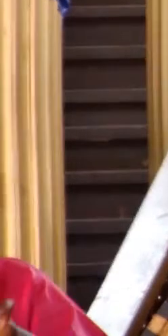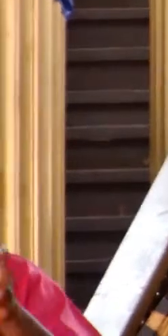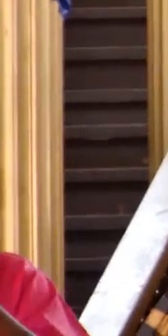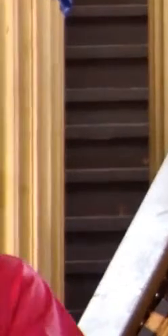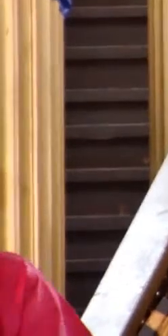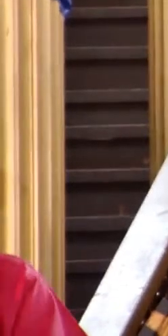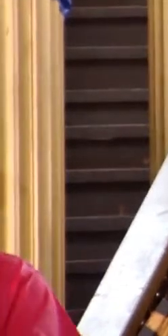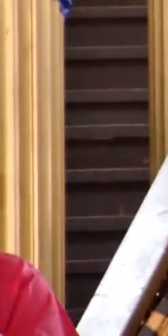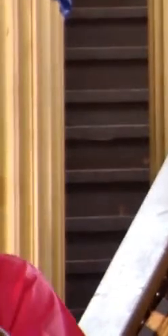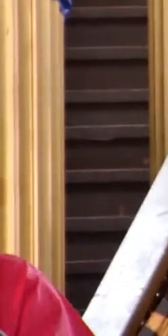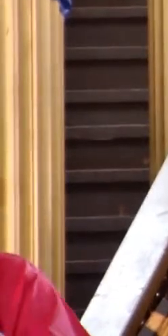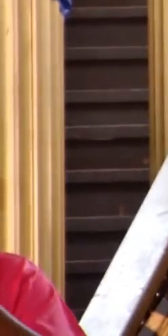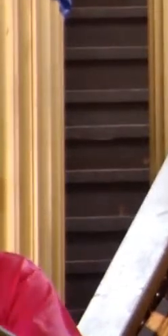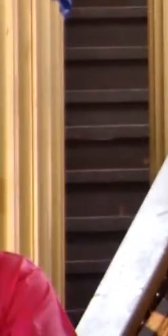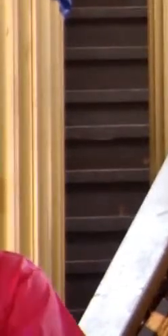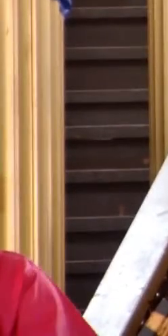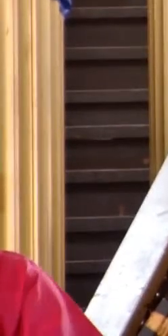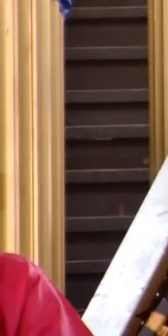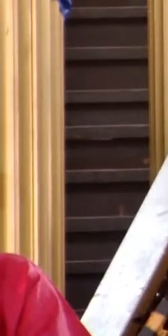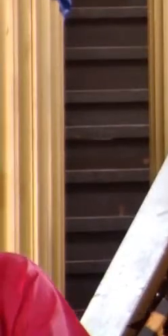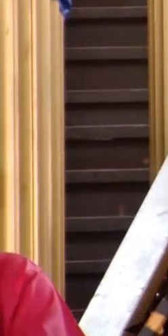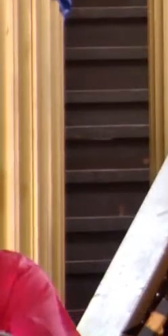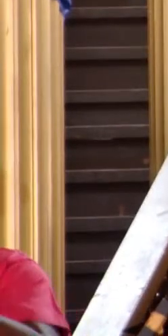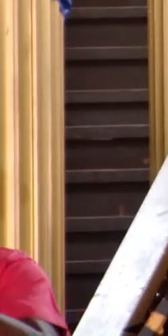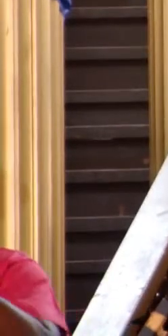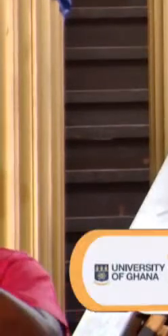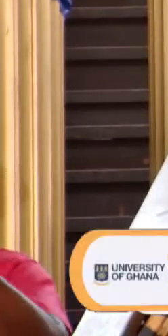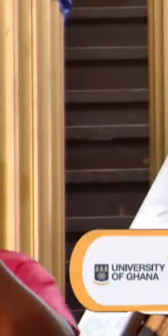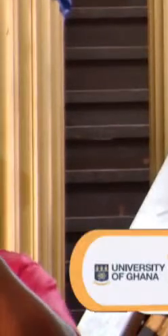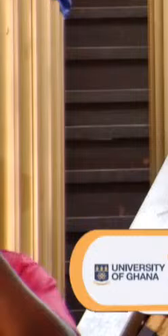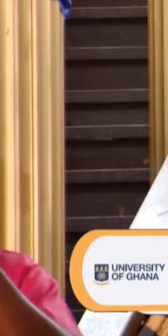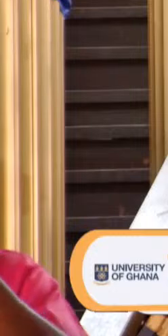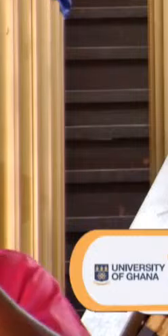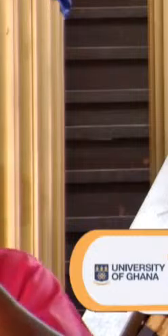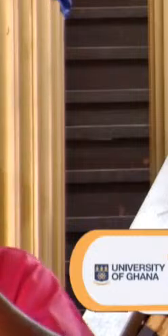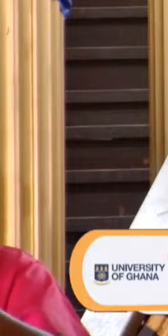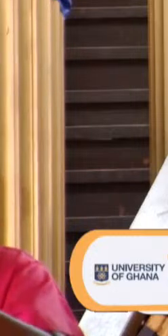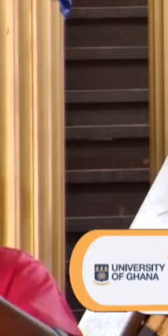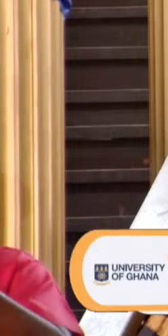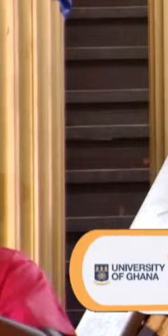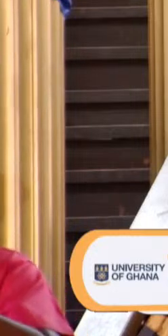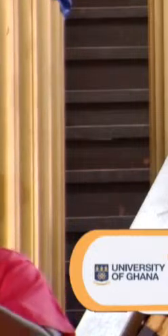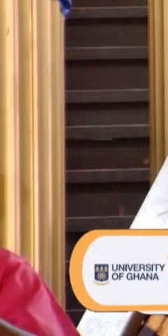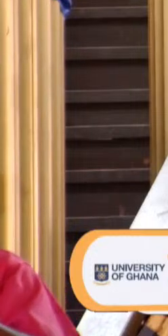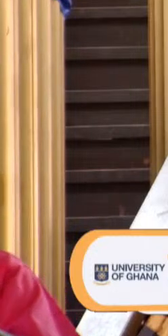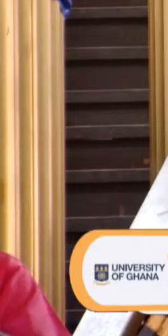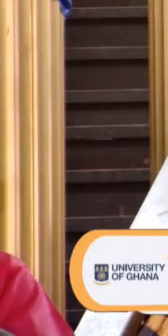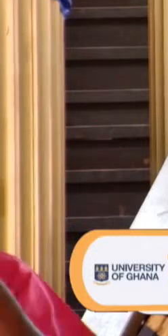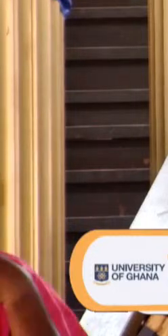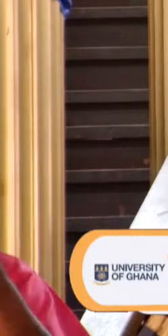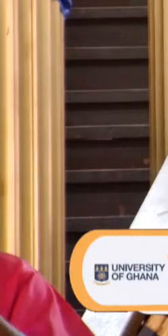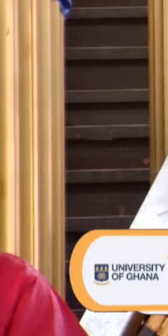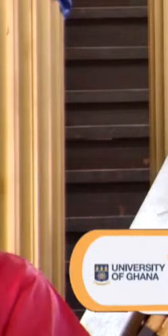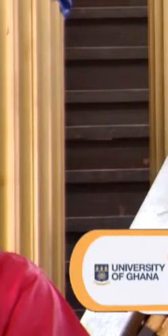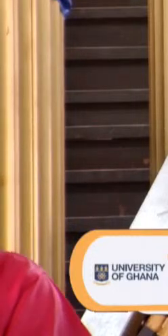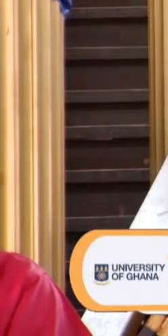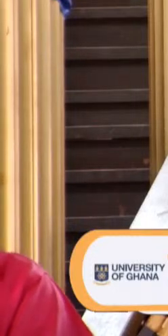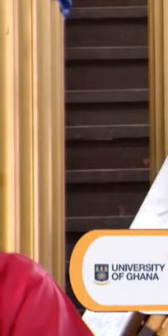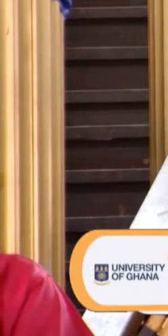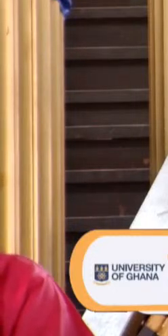Ghana. Once again, congratulations on your achievements, and we wish you well.